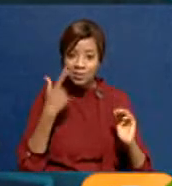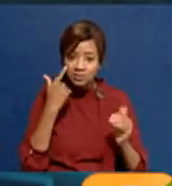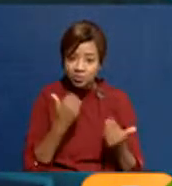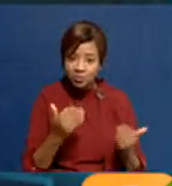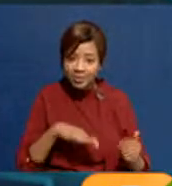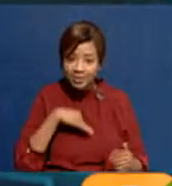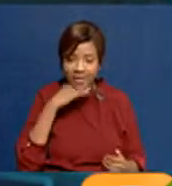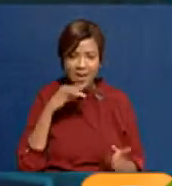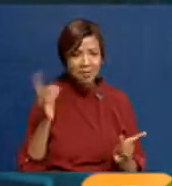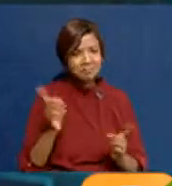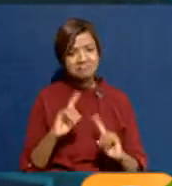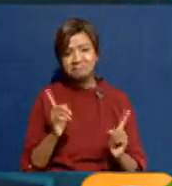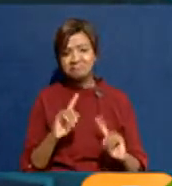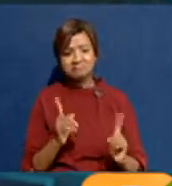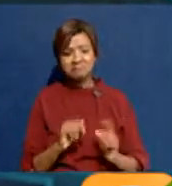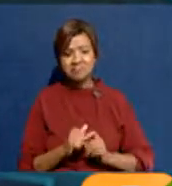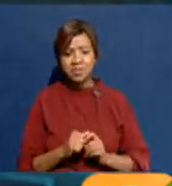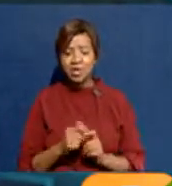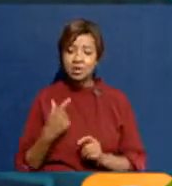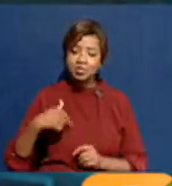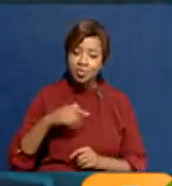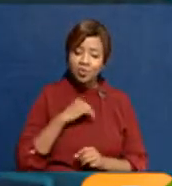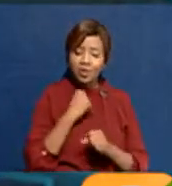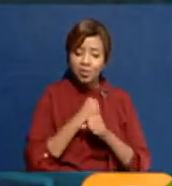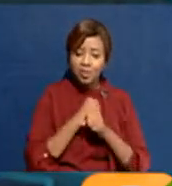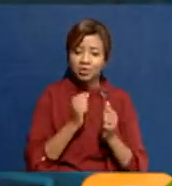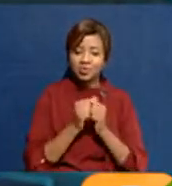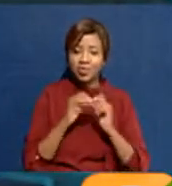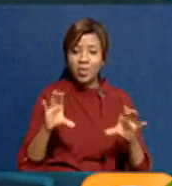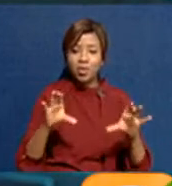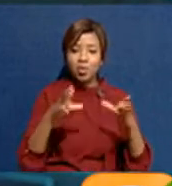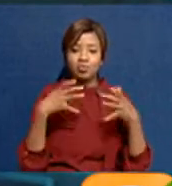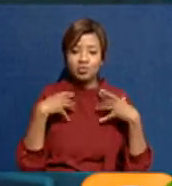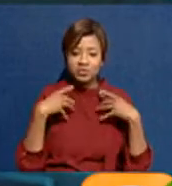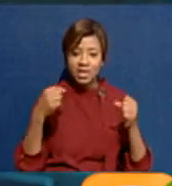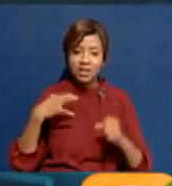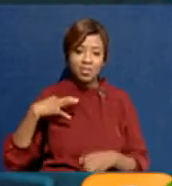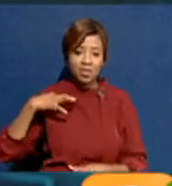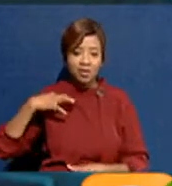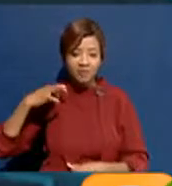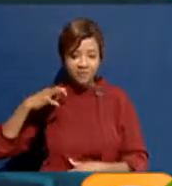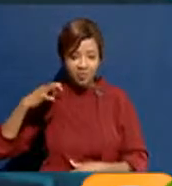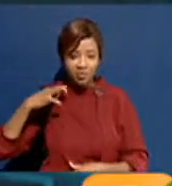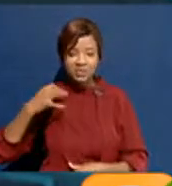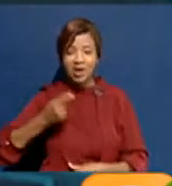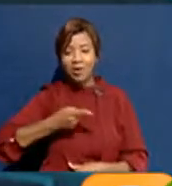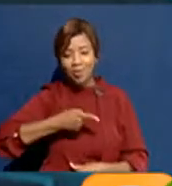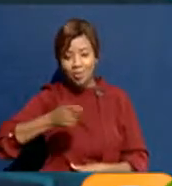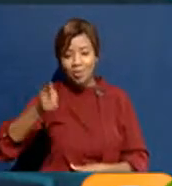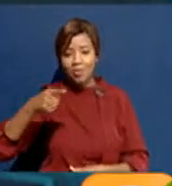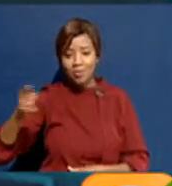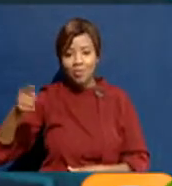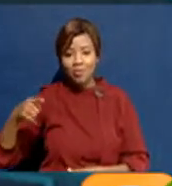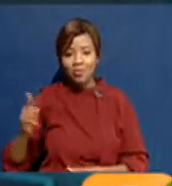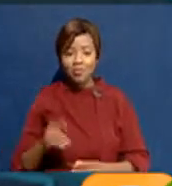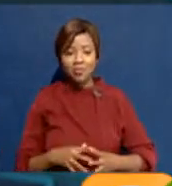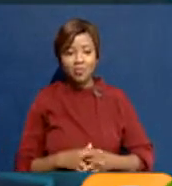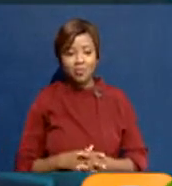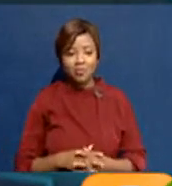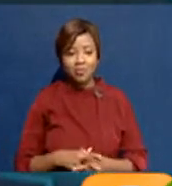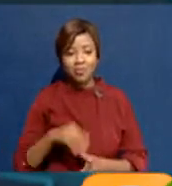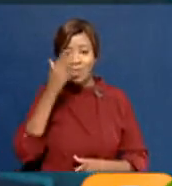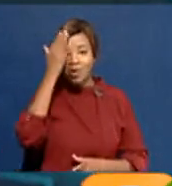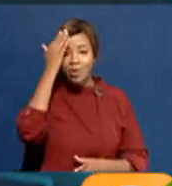find these children. Let us use the health volunteers to go out, not only educate, because the mothers